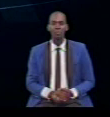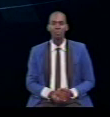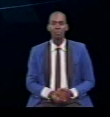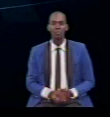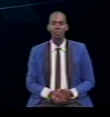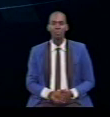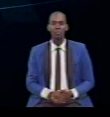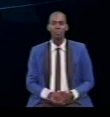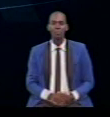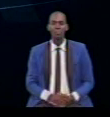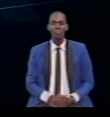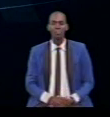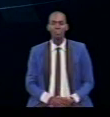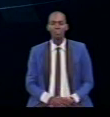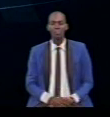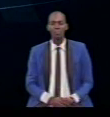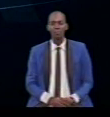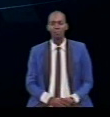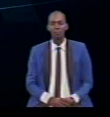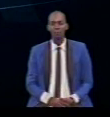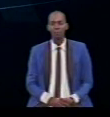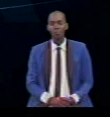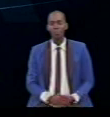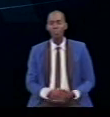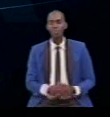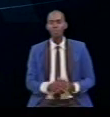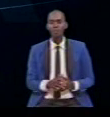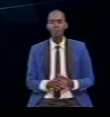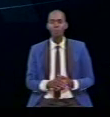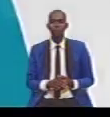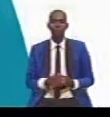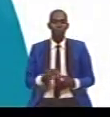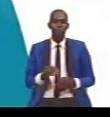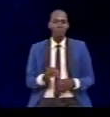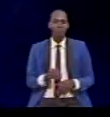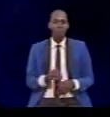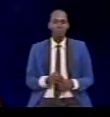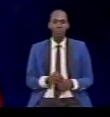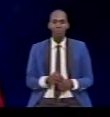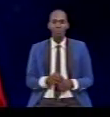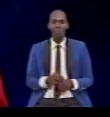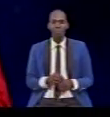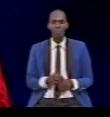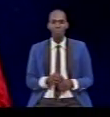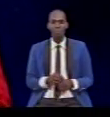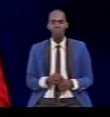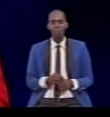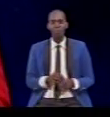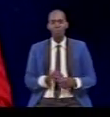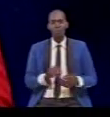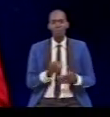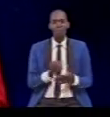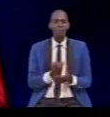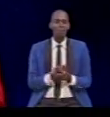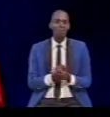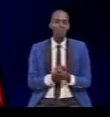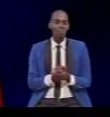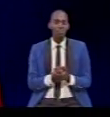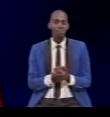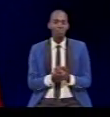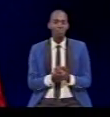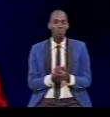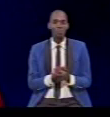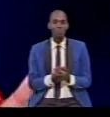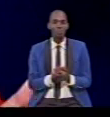In Mark chapter 9, verses 23 and 24, A father brought his demonized son to